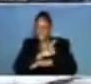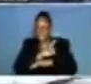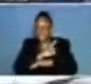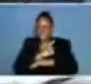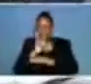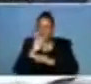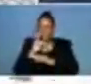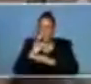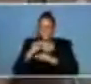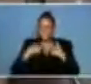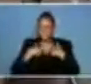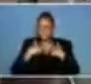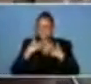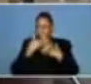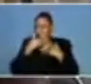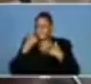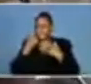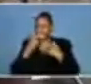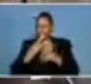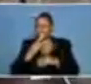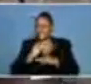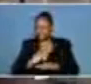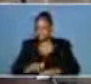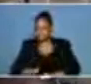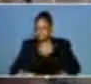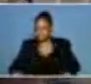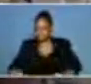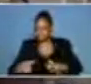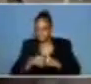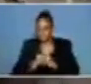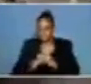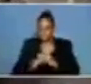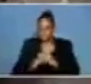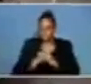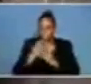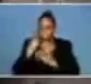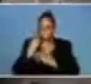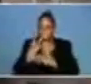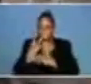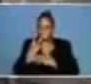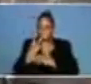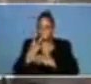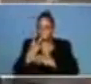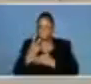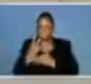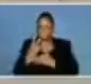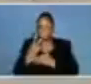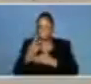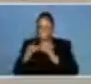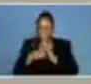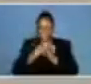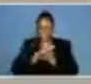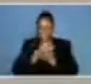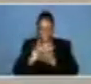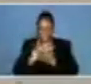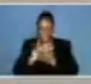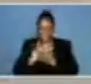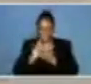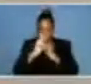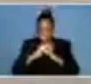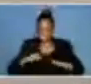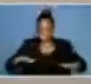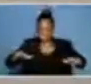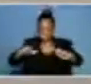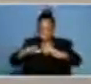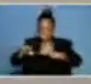especially during rainy weather. Tomorrow, we will be laying out the circumference of the field. And then as of this week, once we lay out the circumference and see